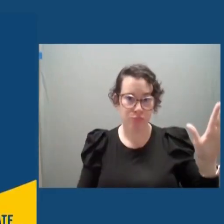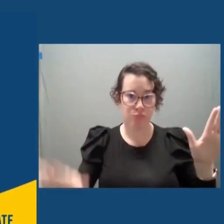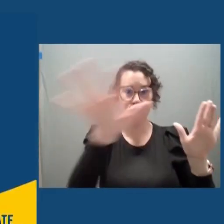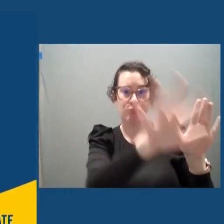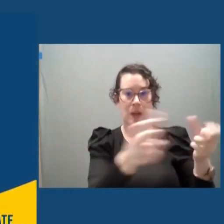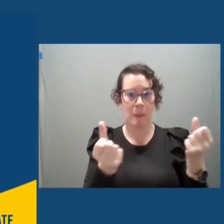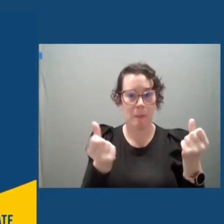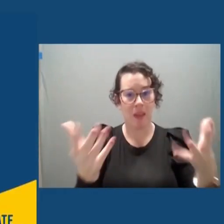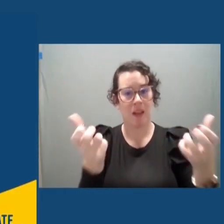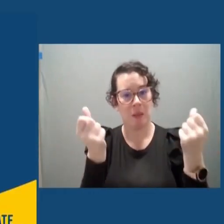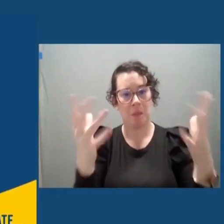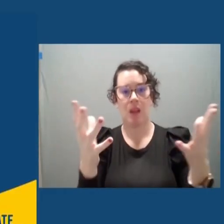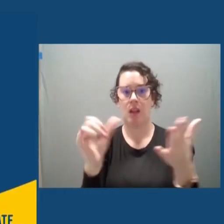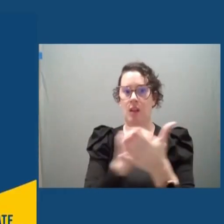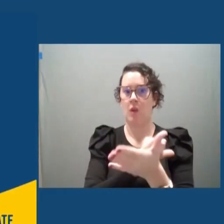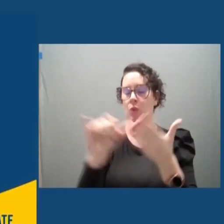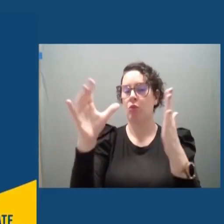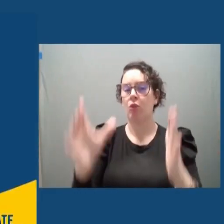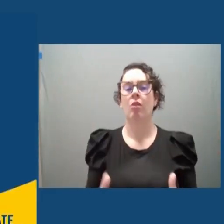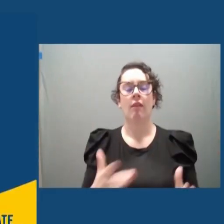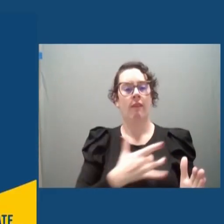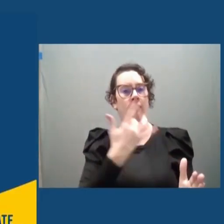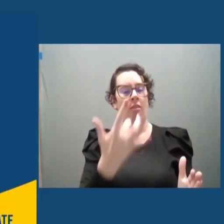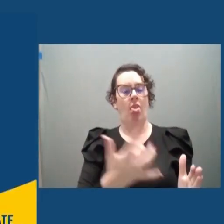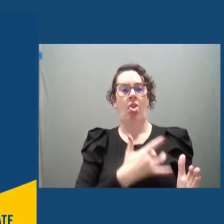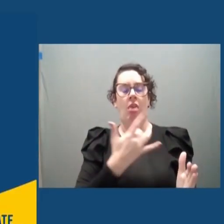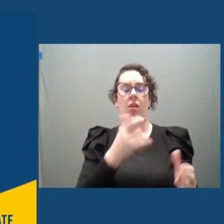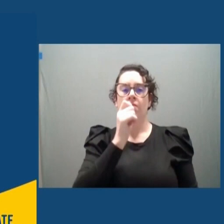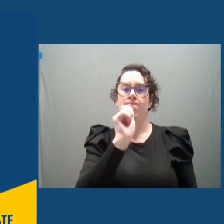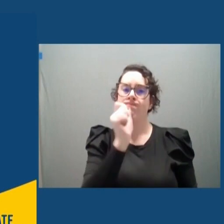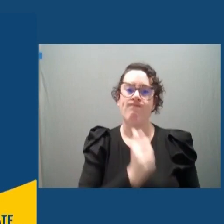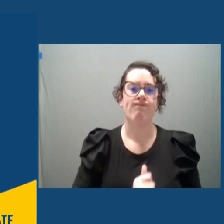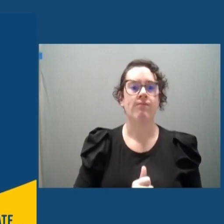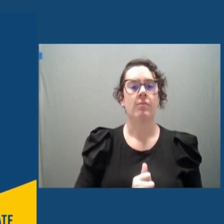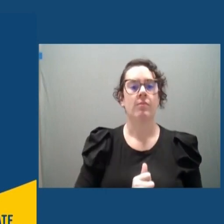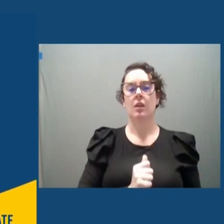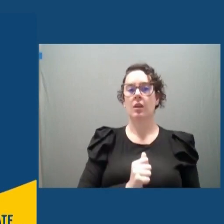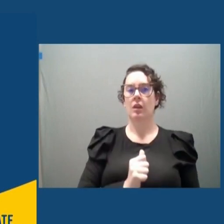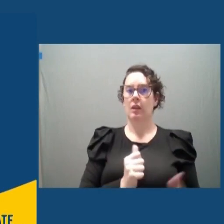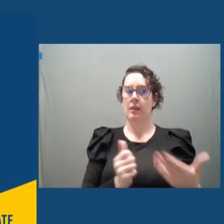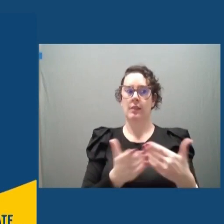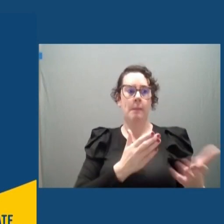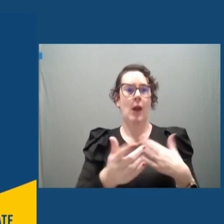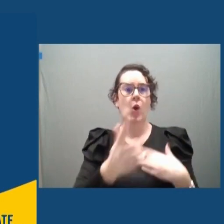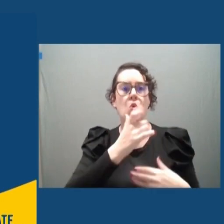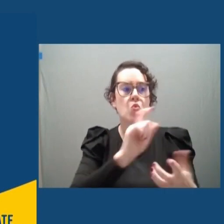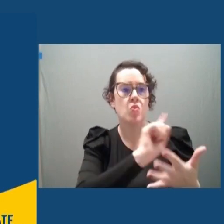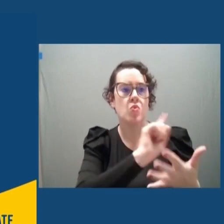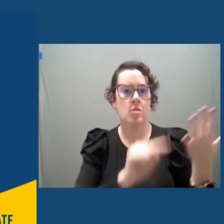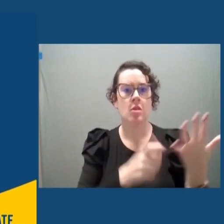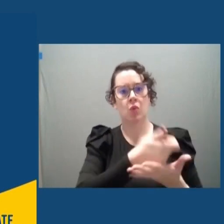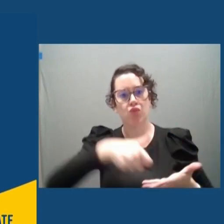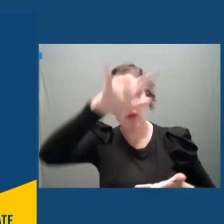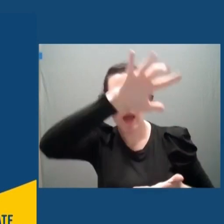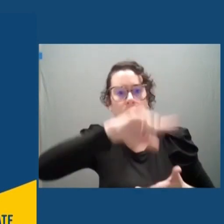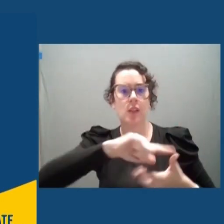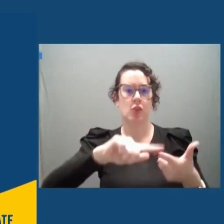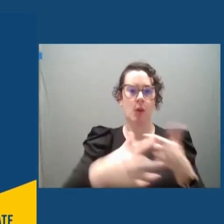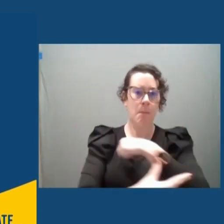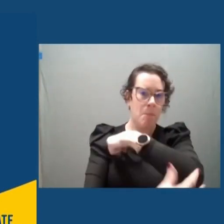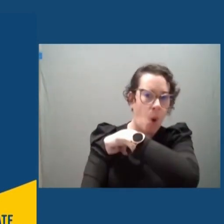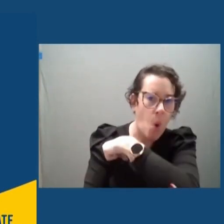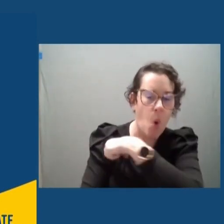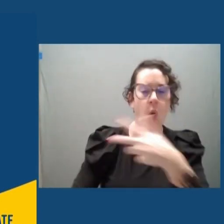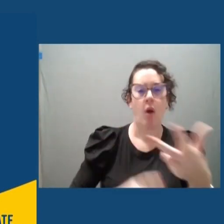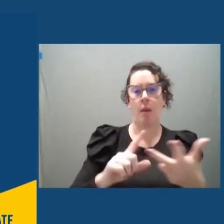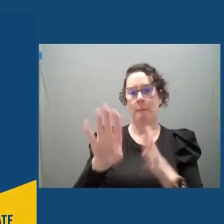suffering. Mental illness doesn't discriminate. It touches the rich and the poor, reaches into schools and senior